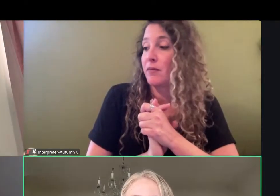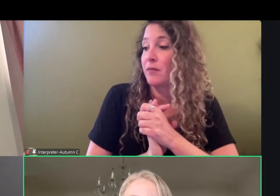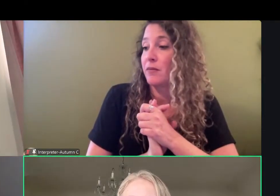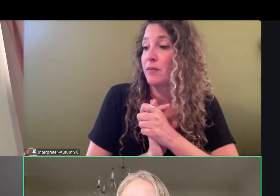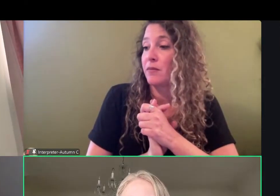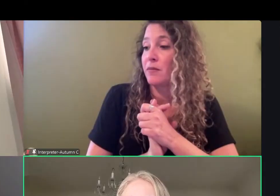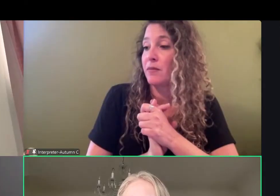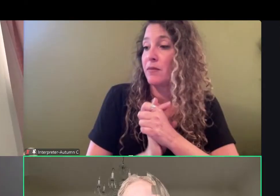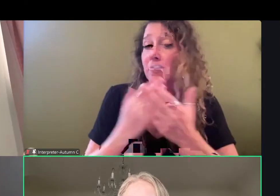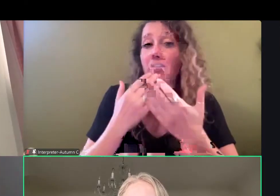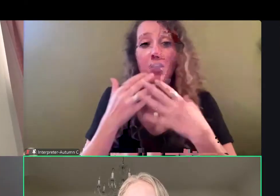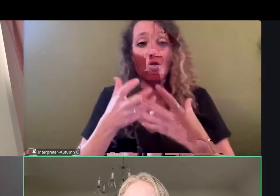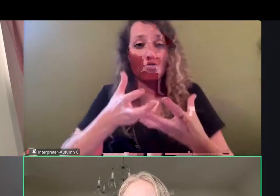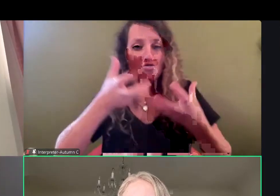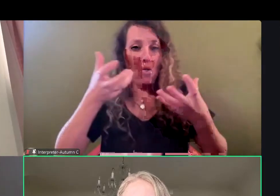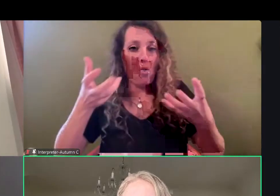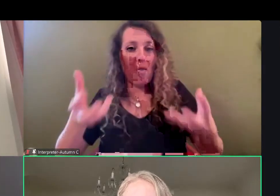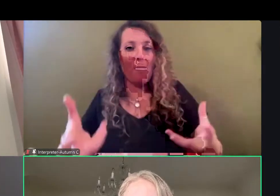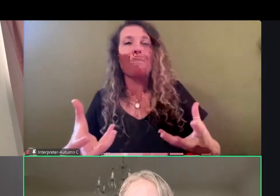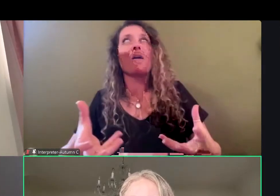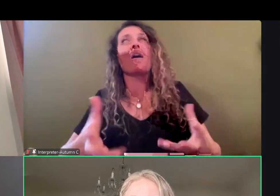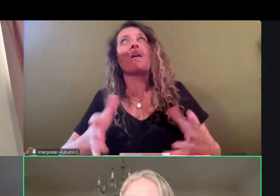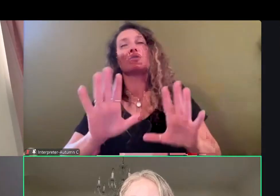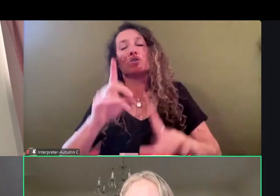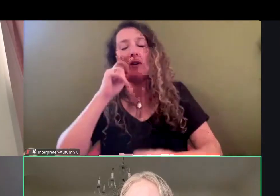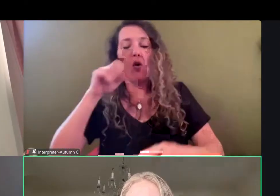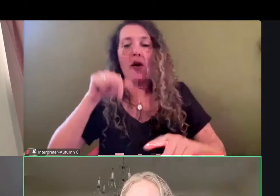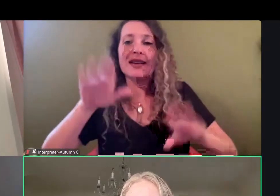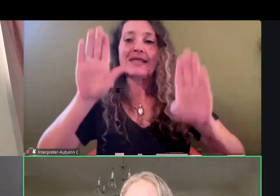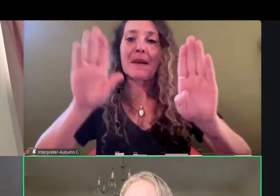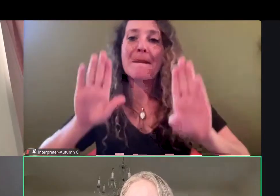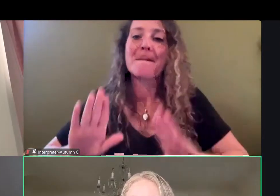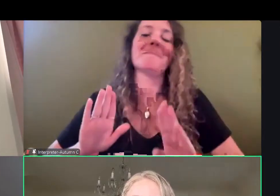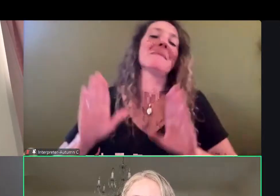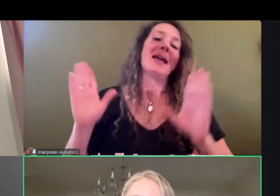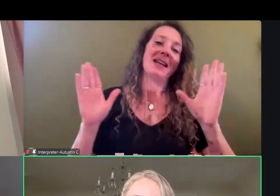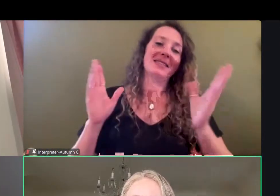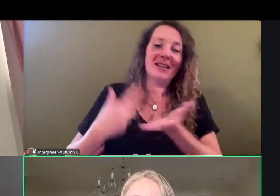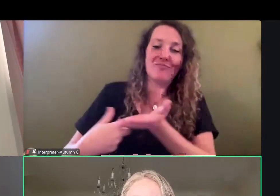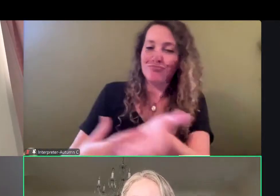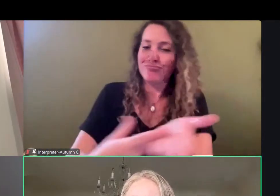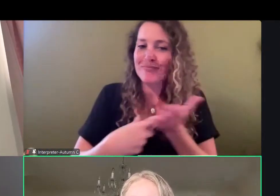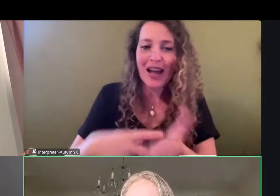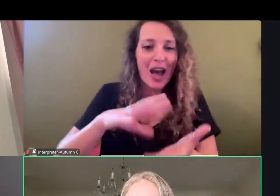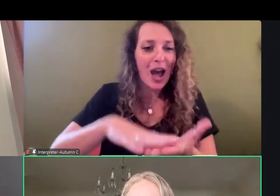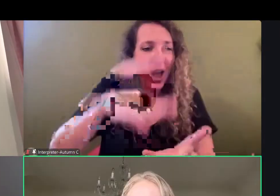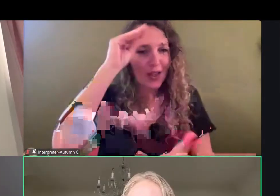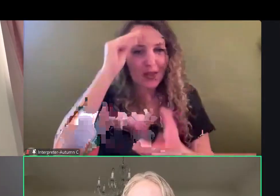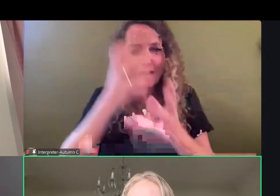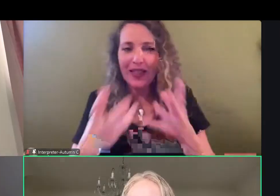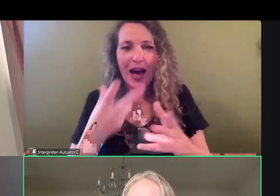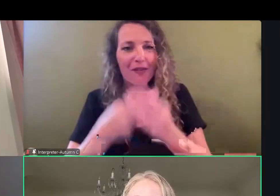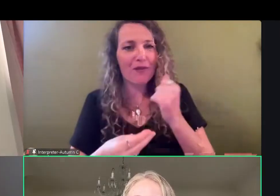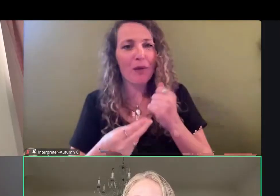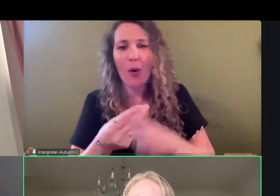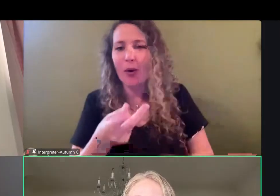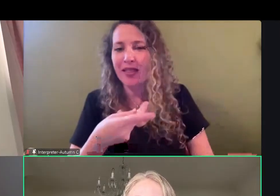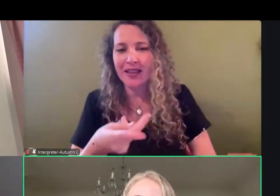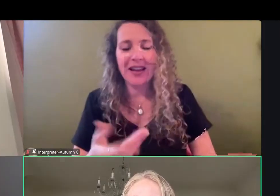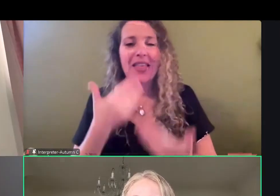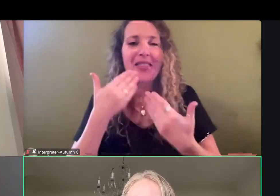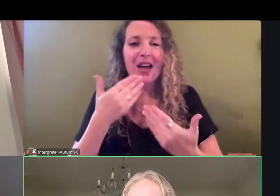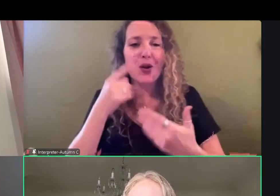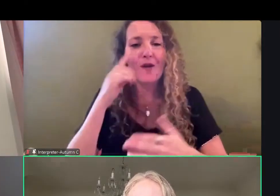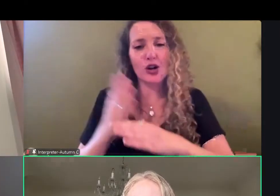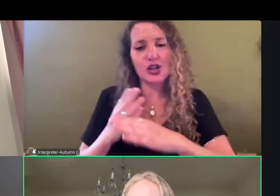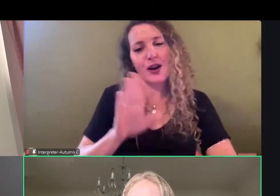Well, thank you so much to both Hermione and Kristen for this amazing session. I think I definitely learned a lot from both of you, so I appreciate you sharing your